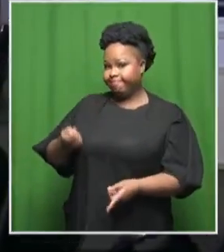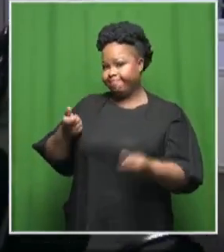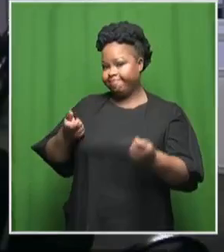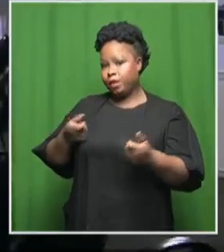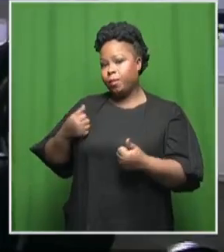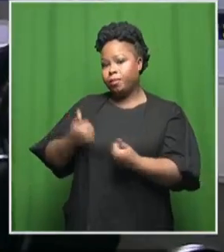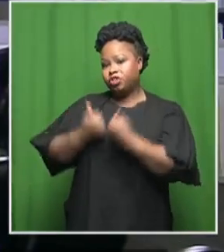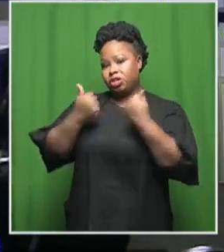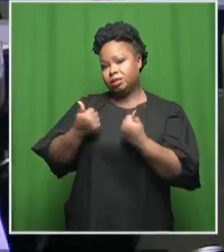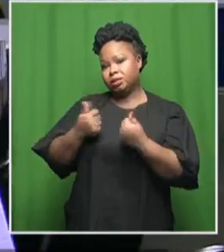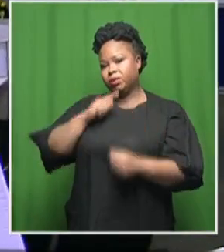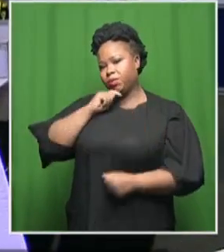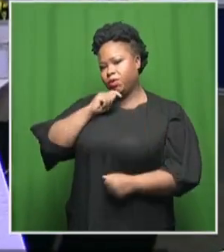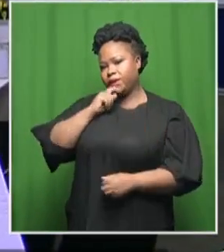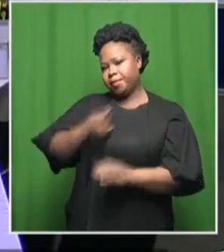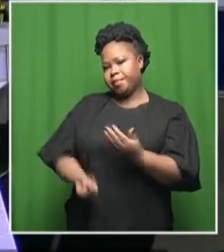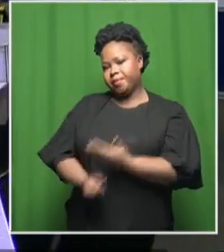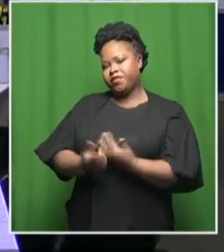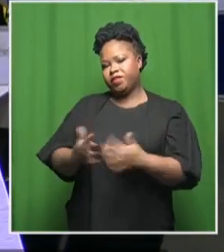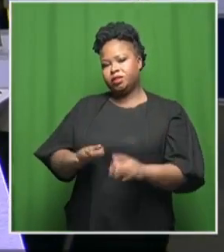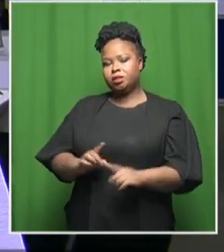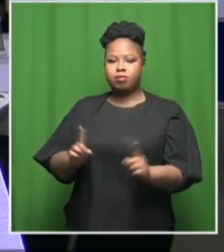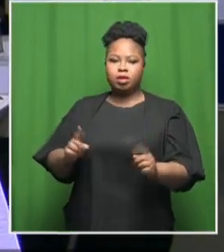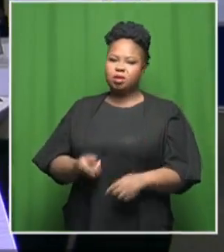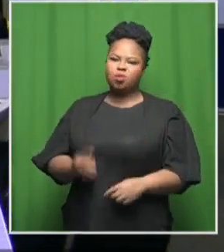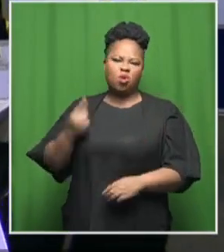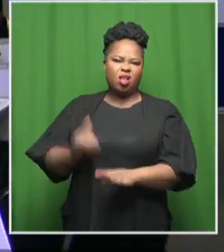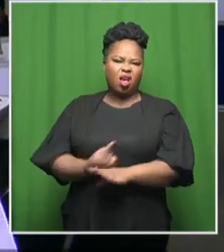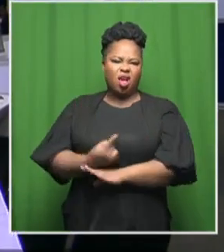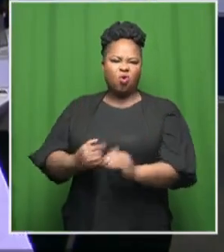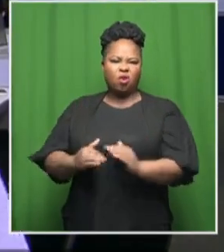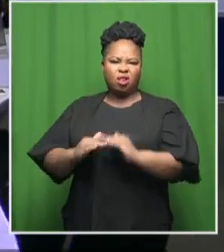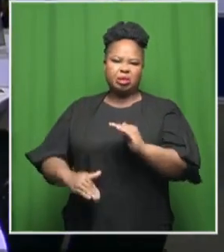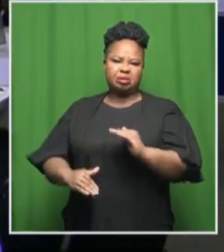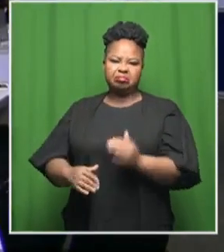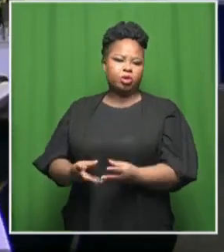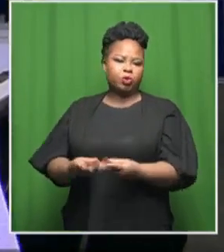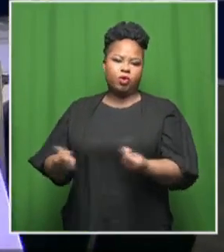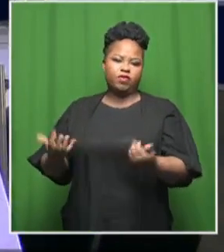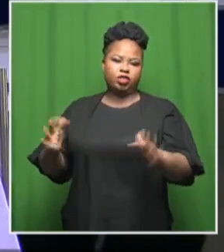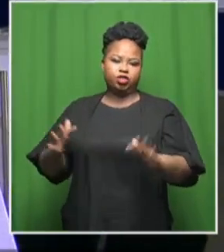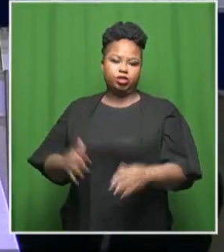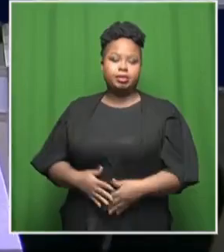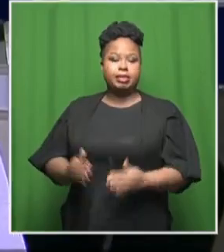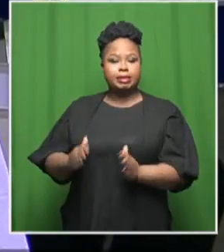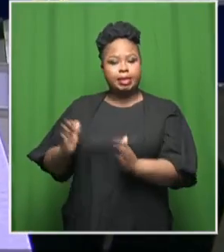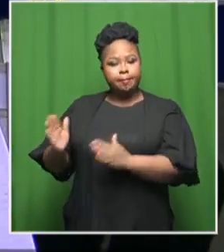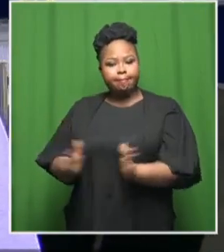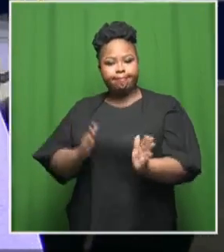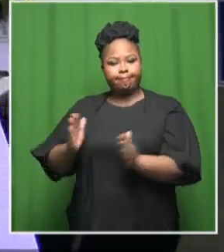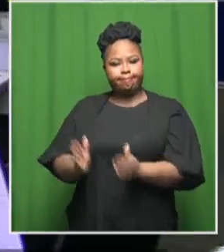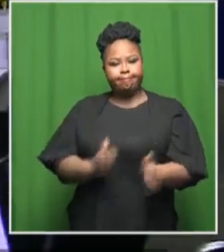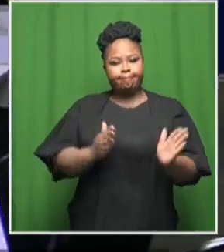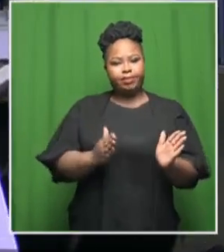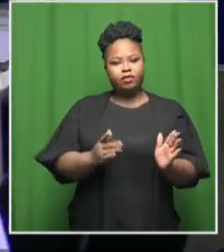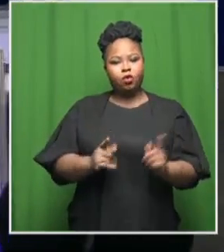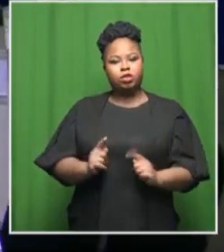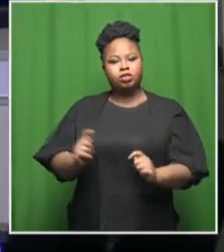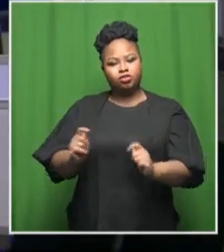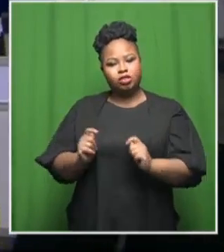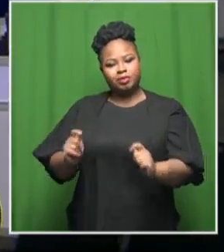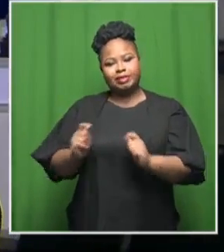morning, but within the first hour, most of them were resolved. Some logistics in terms of getting to the